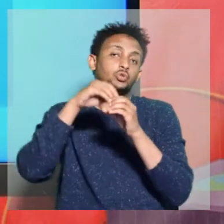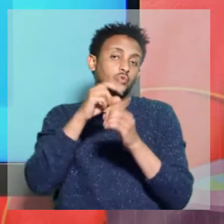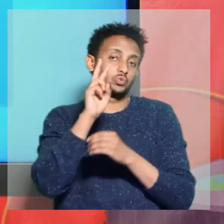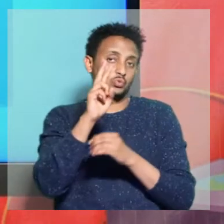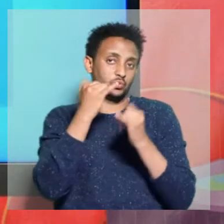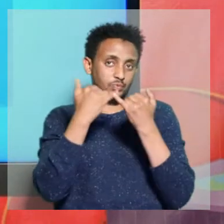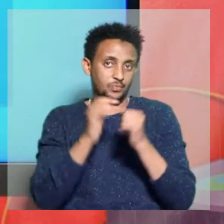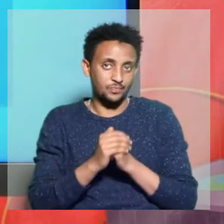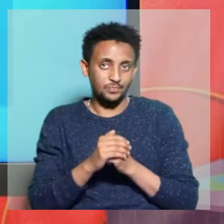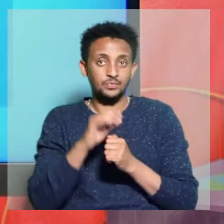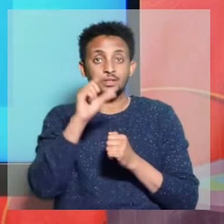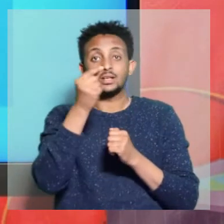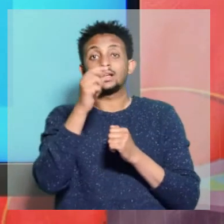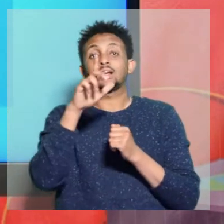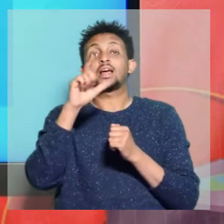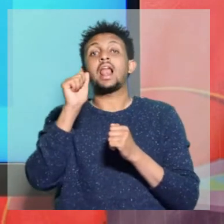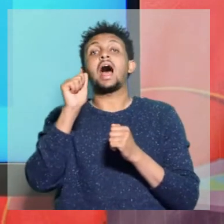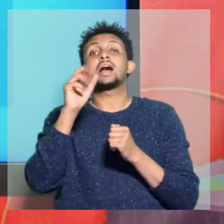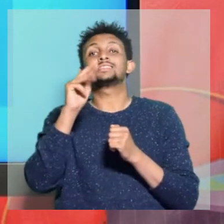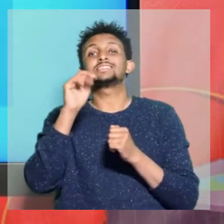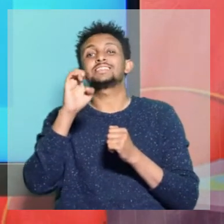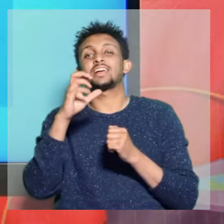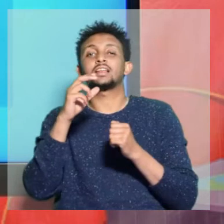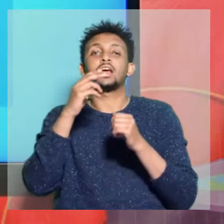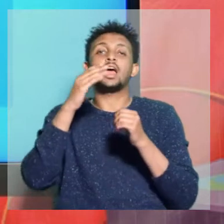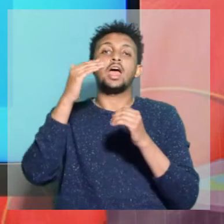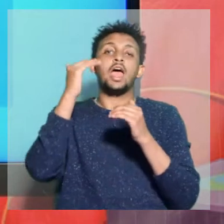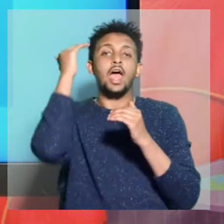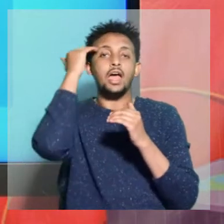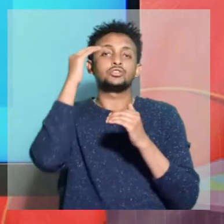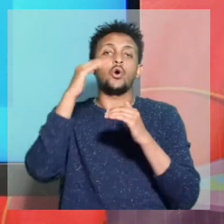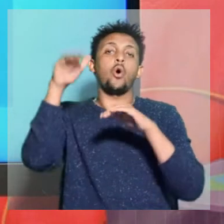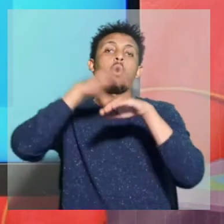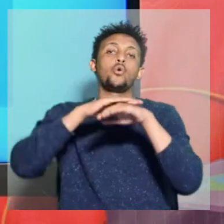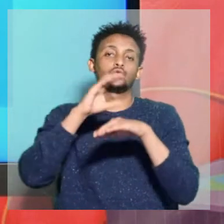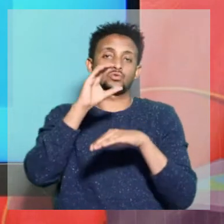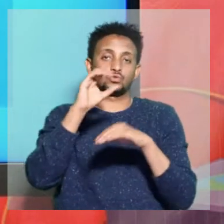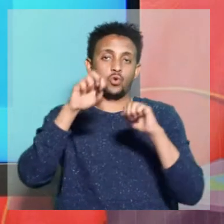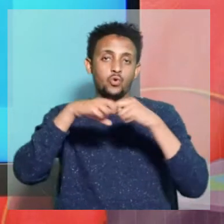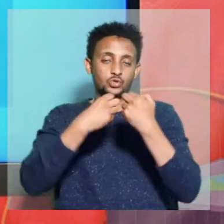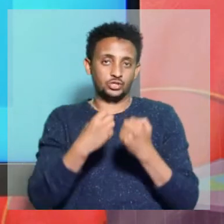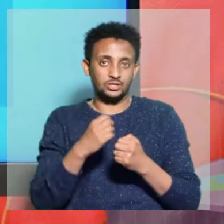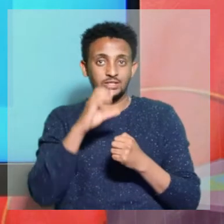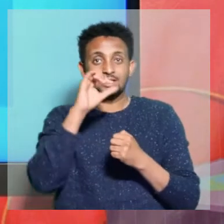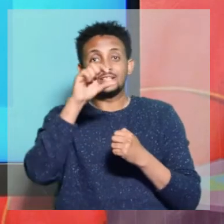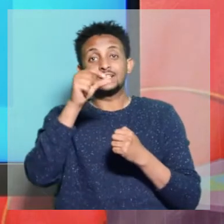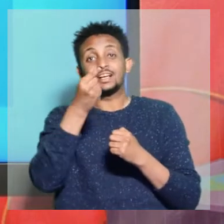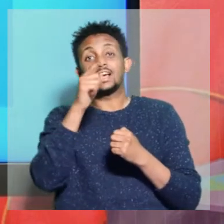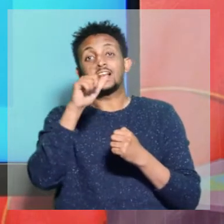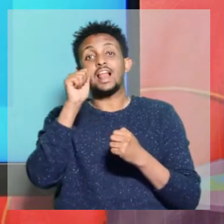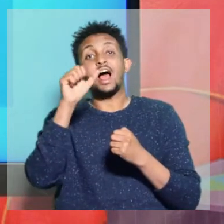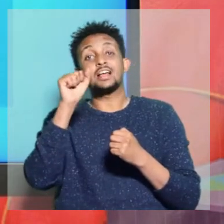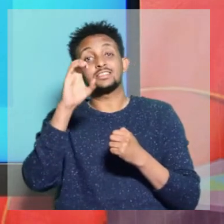two: the glancing collision and the head-on collision. Glancing collision has